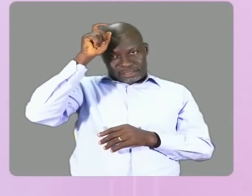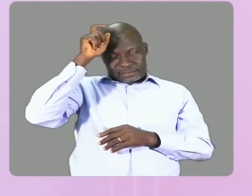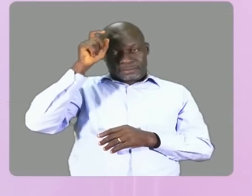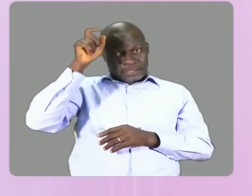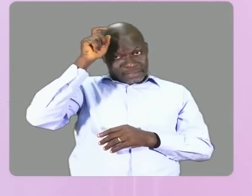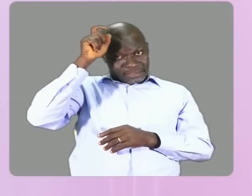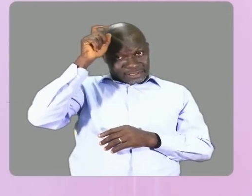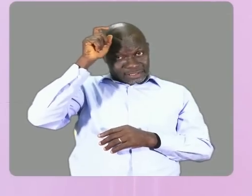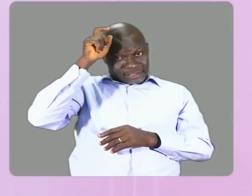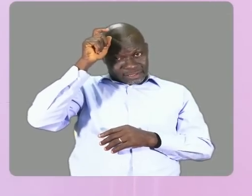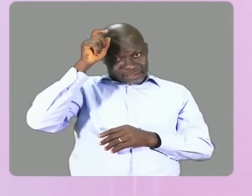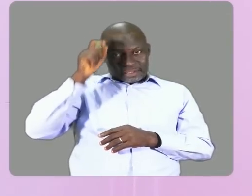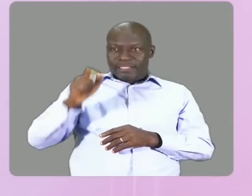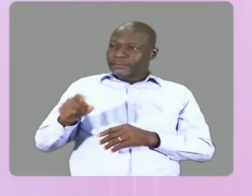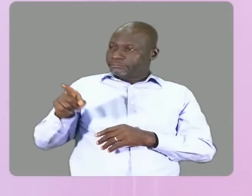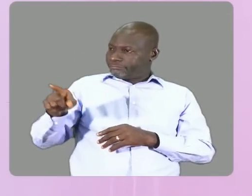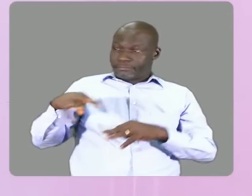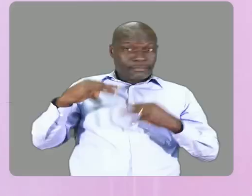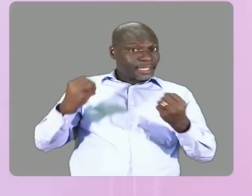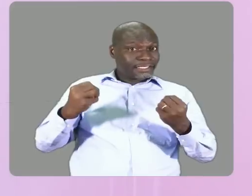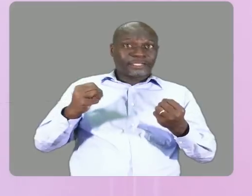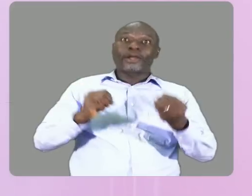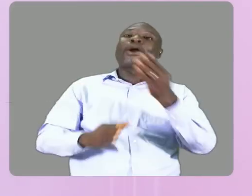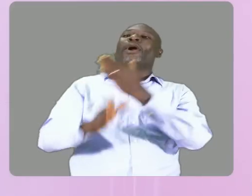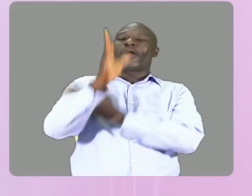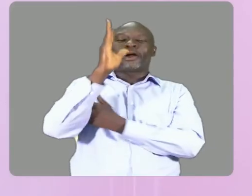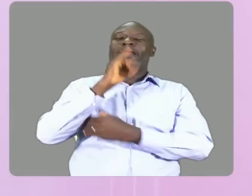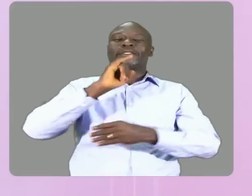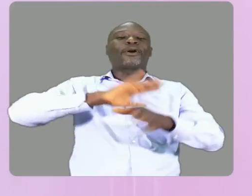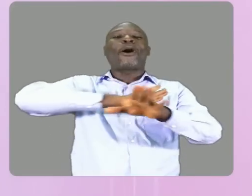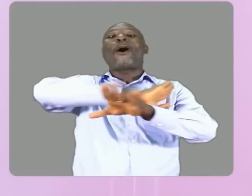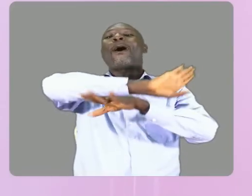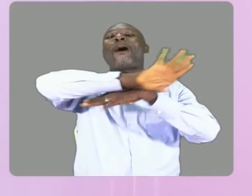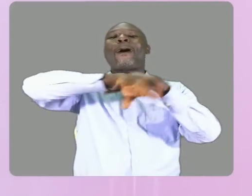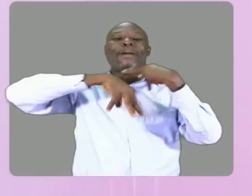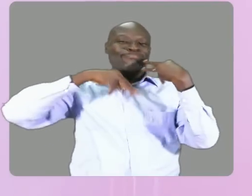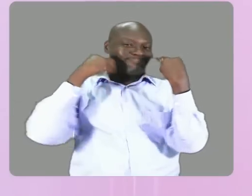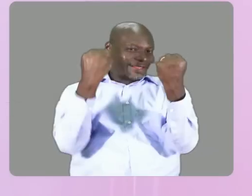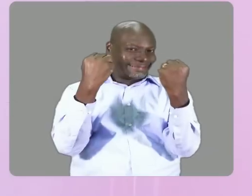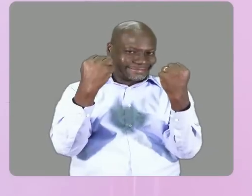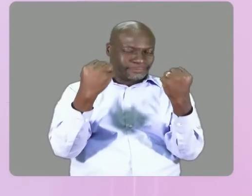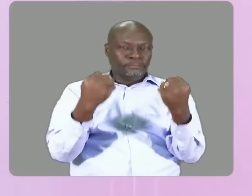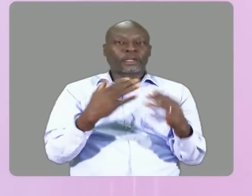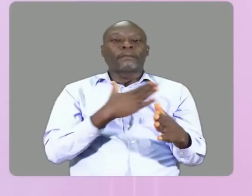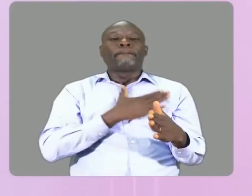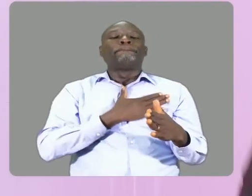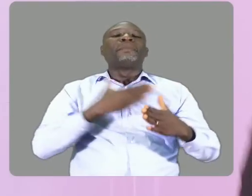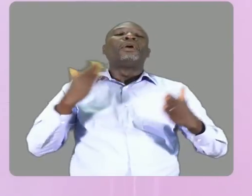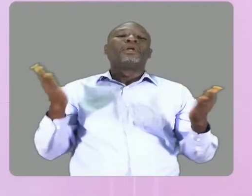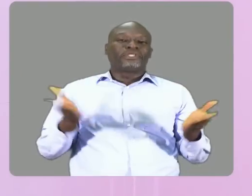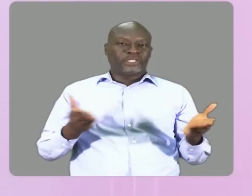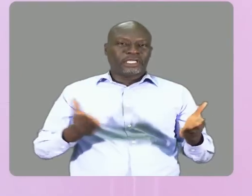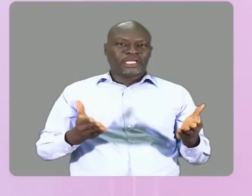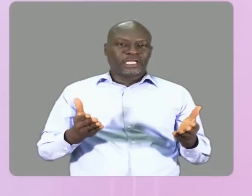a ye nyankopon no aye all mighty enti me bai ebe come for